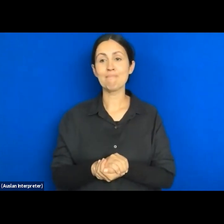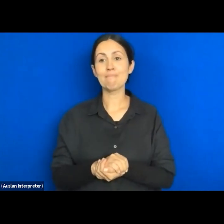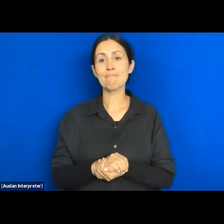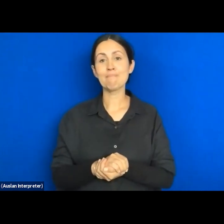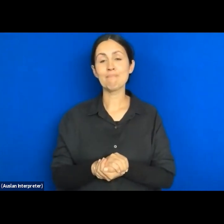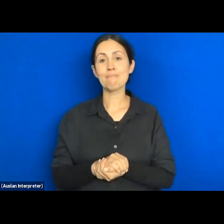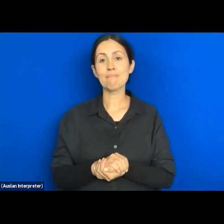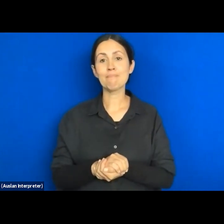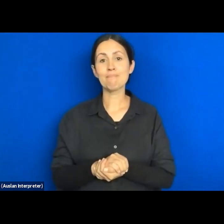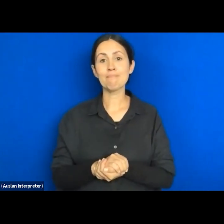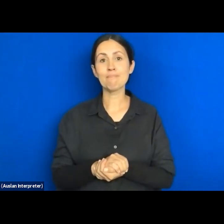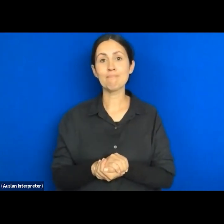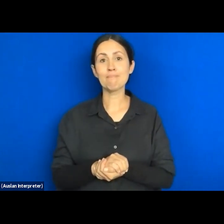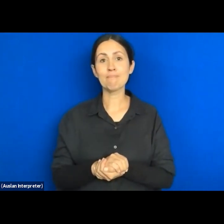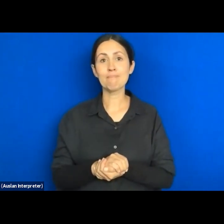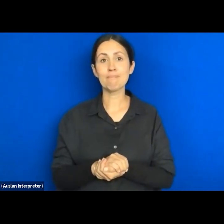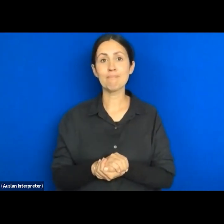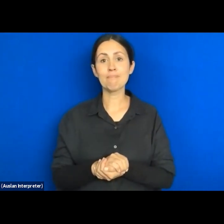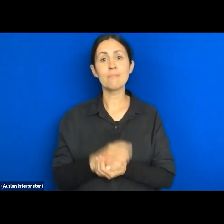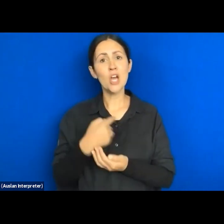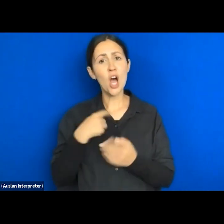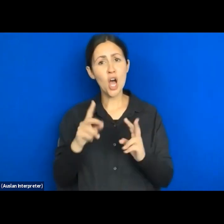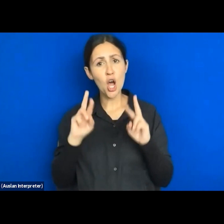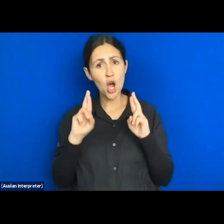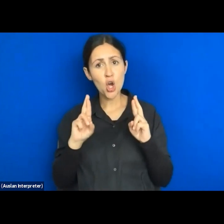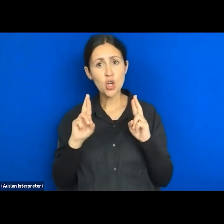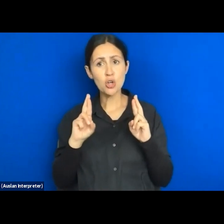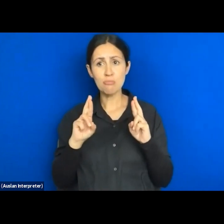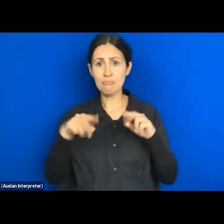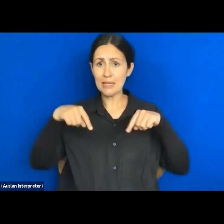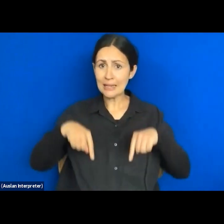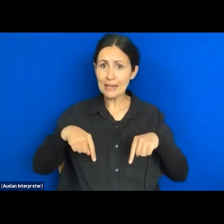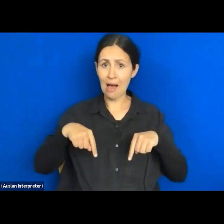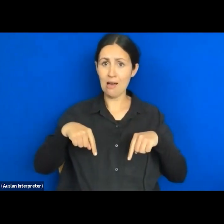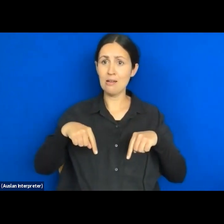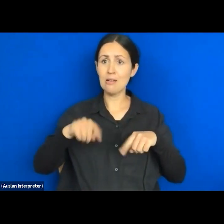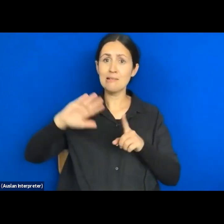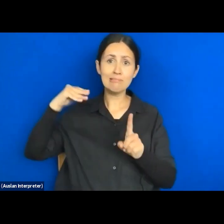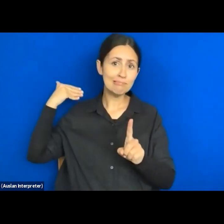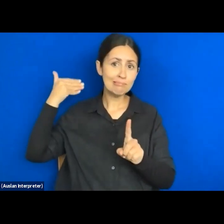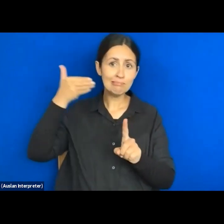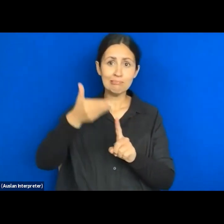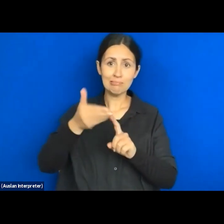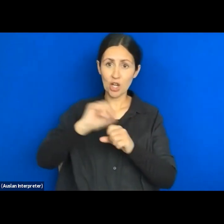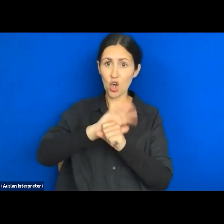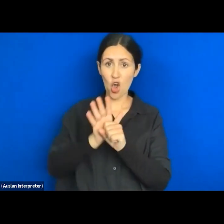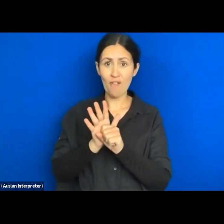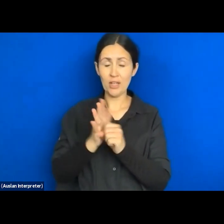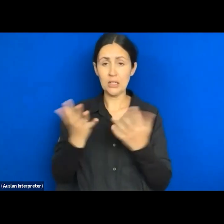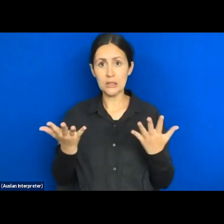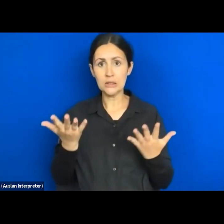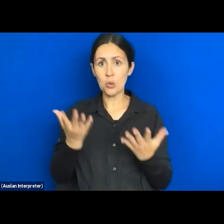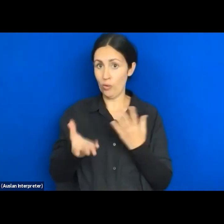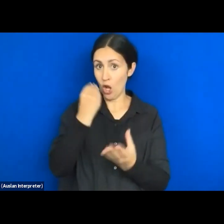It's my hope that many of the lessons that we've learnt from the pandemic will stay